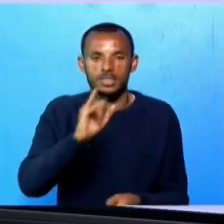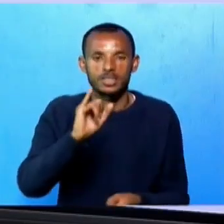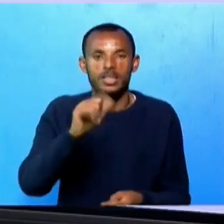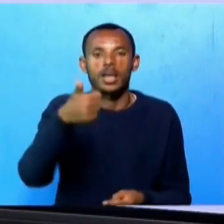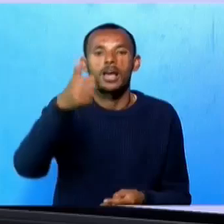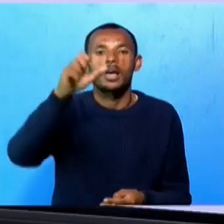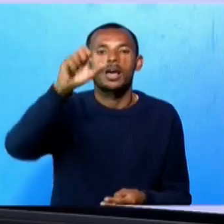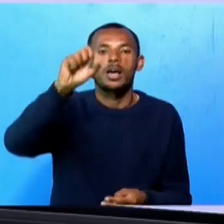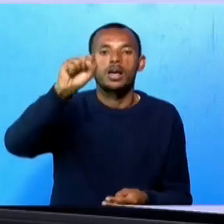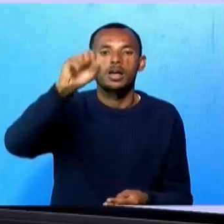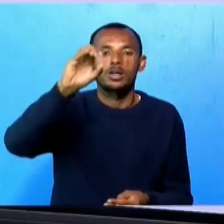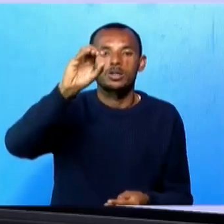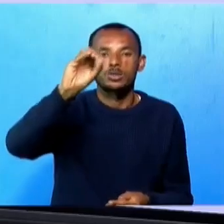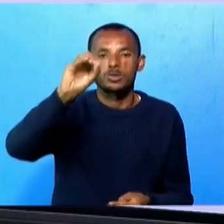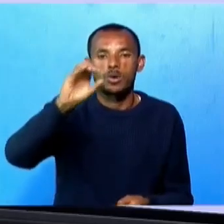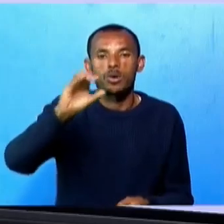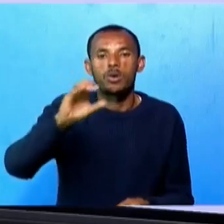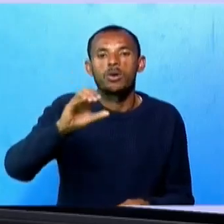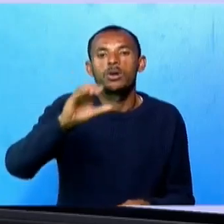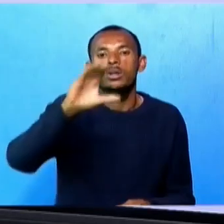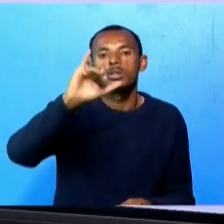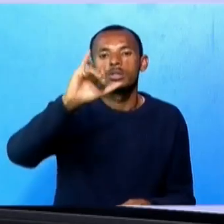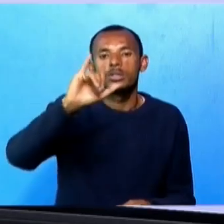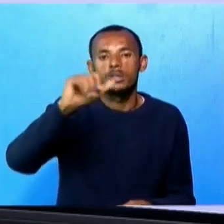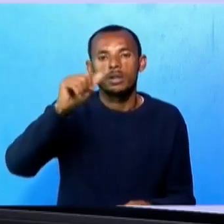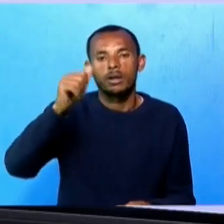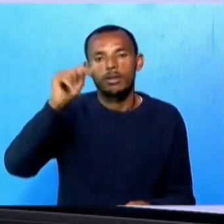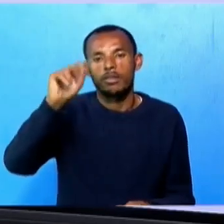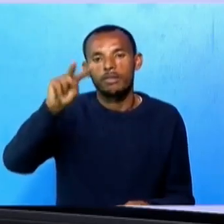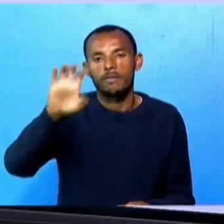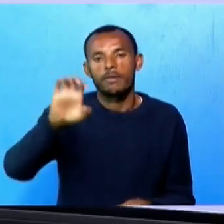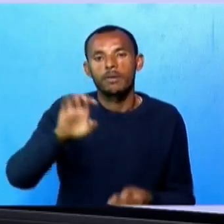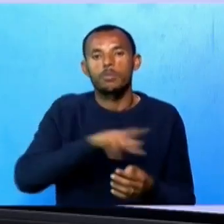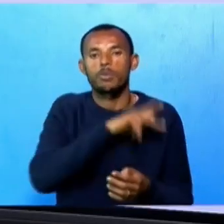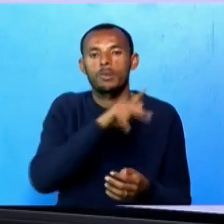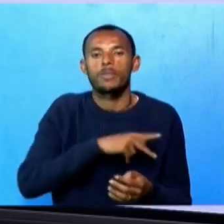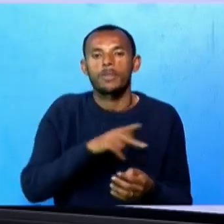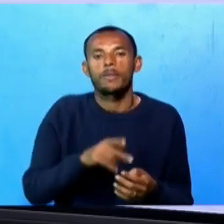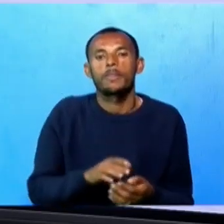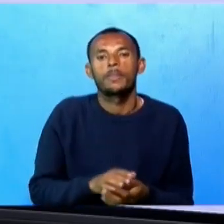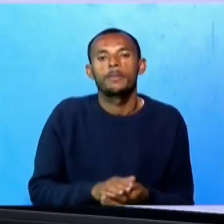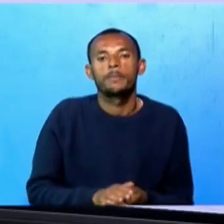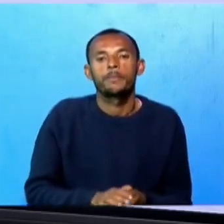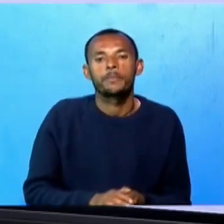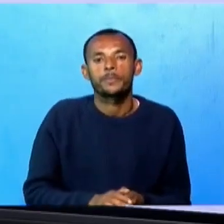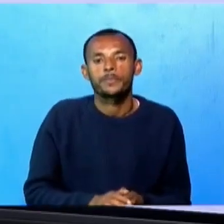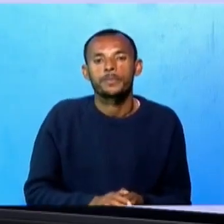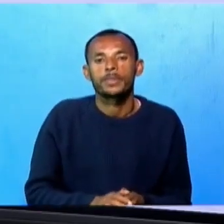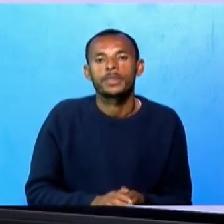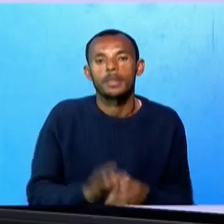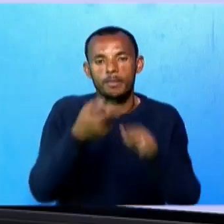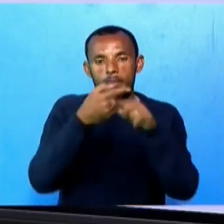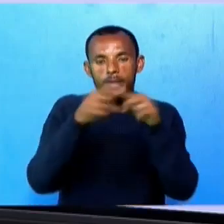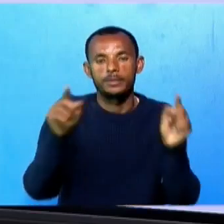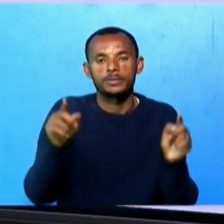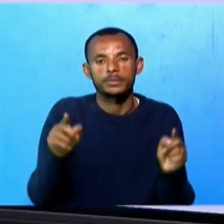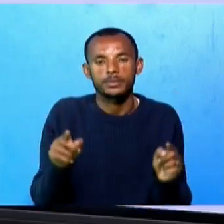associative. There is associative property in multiplication of rational number. but